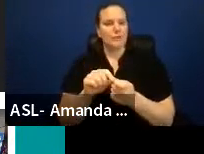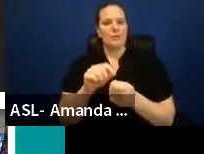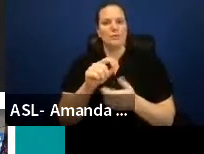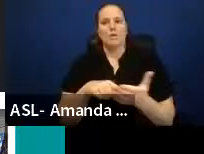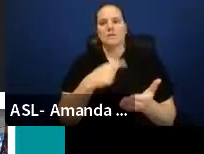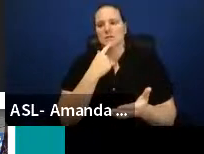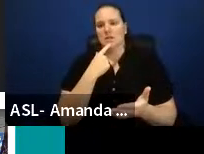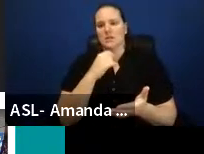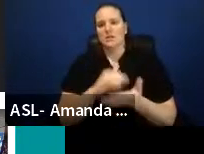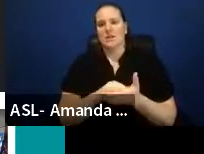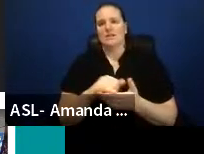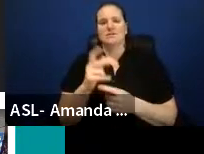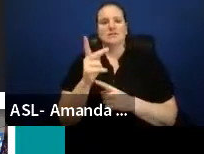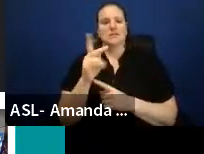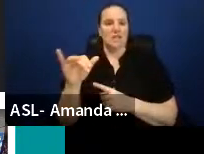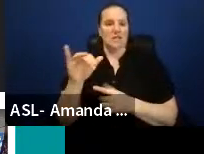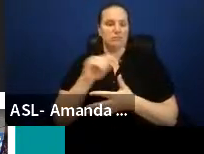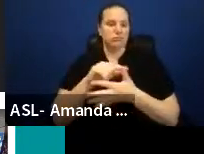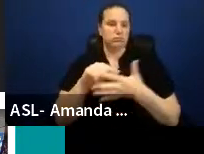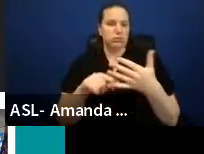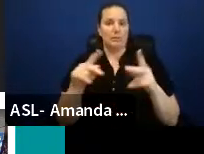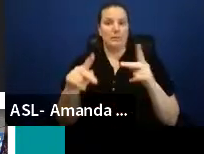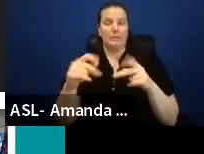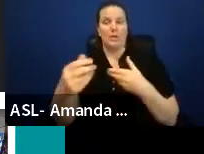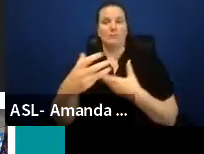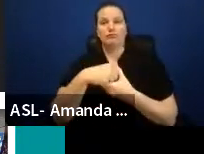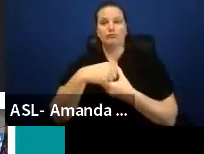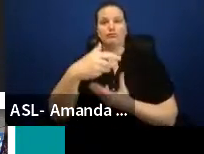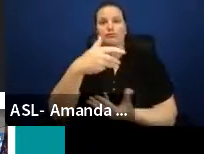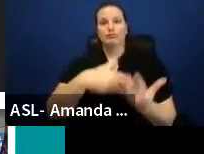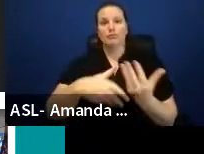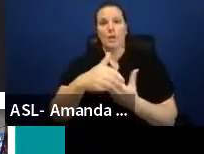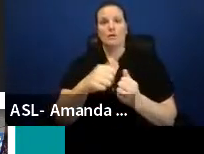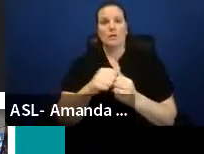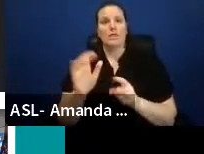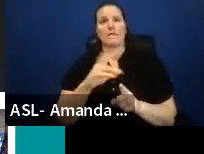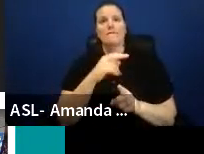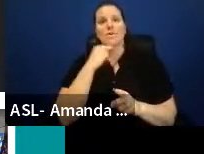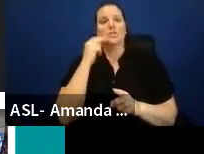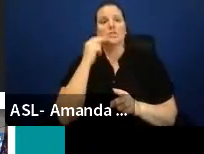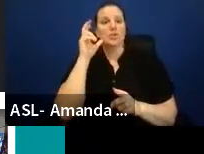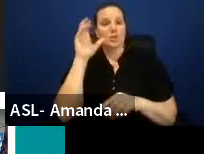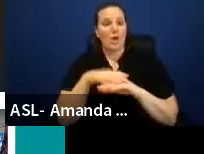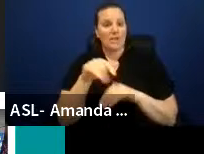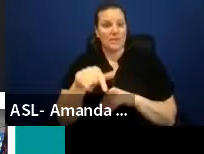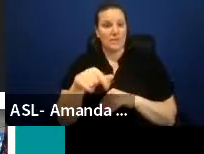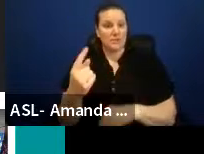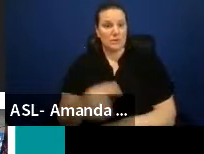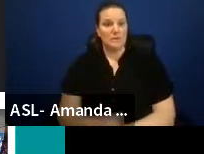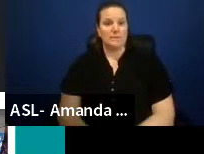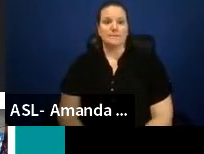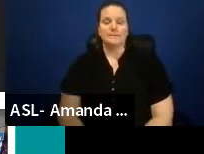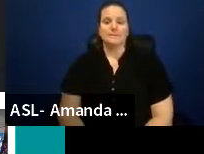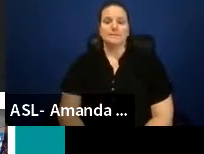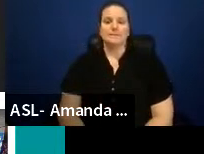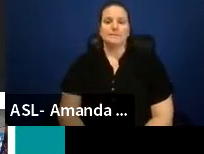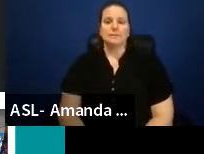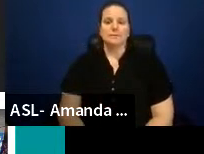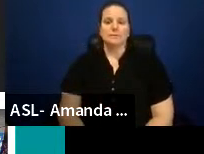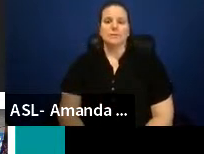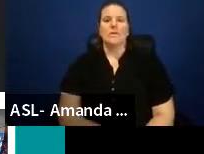be the key ways that folks can interact and make their voice heard on this. We continue to